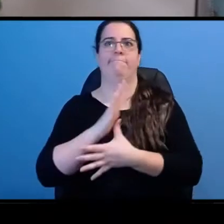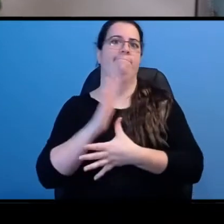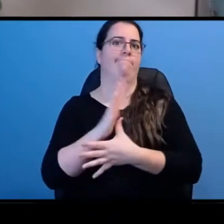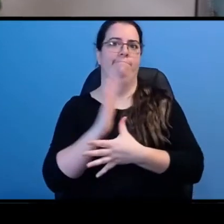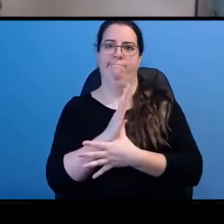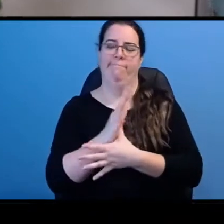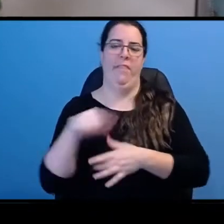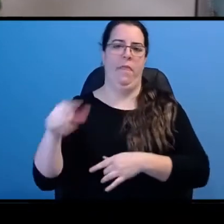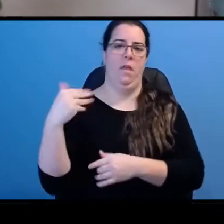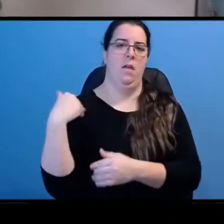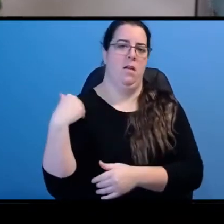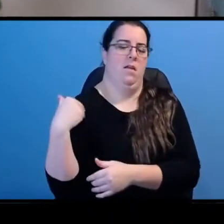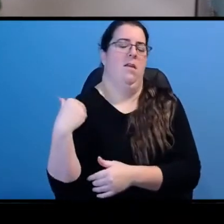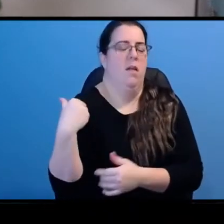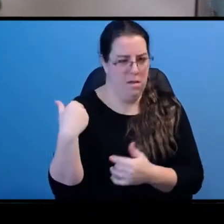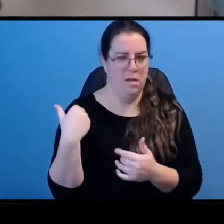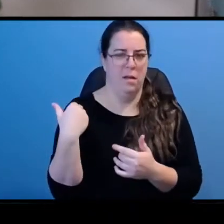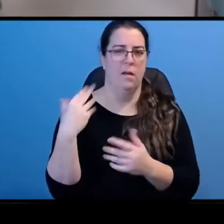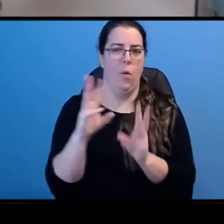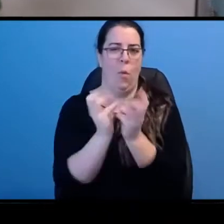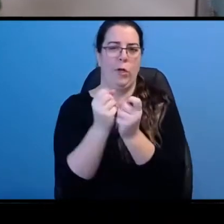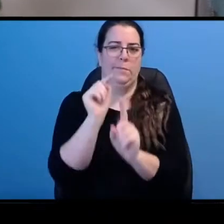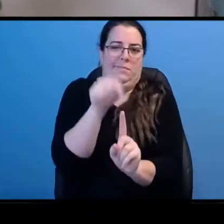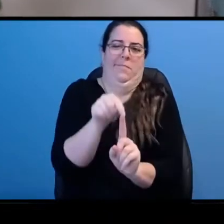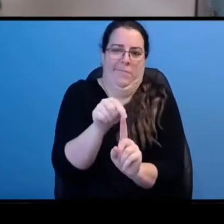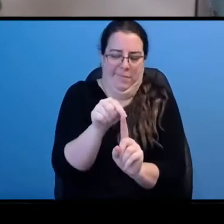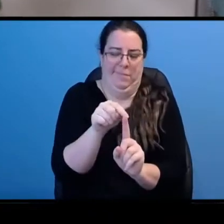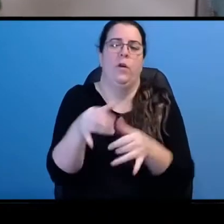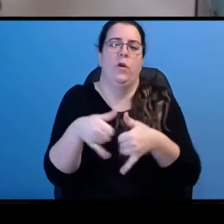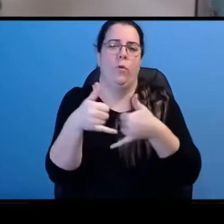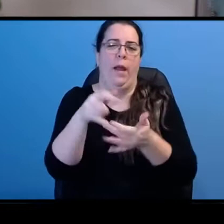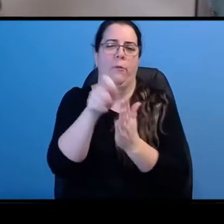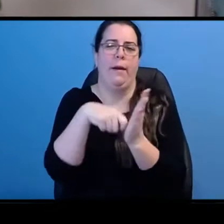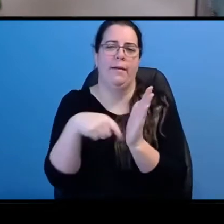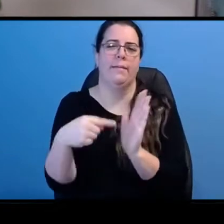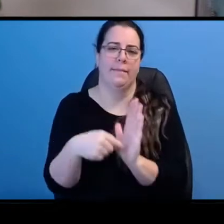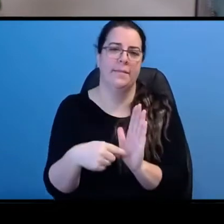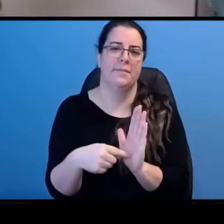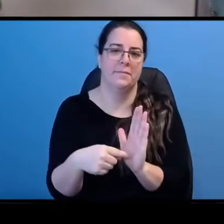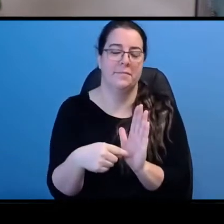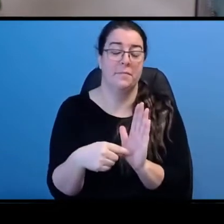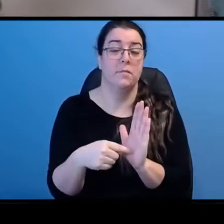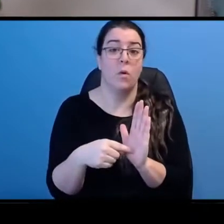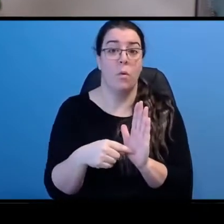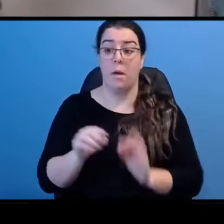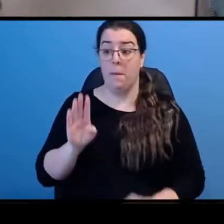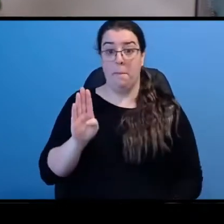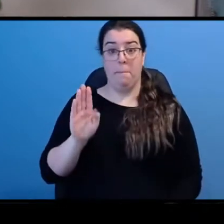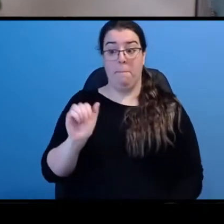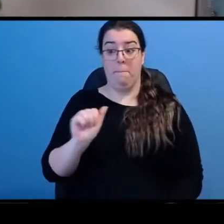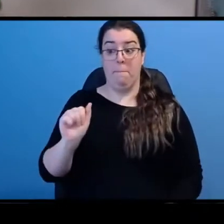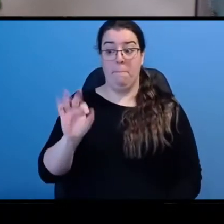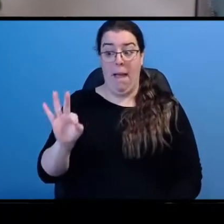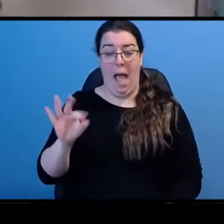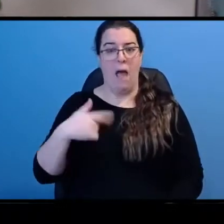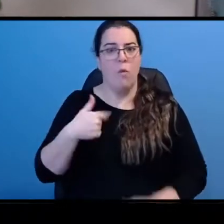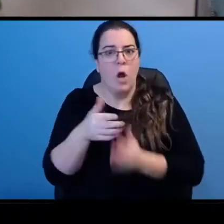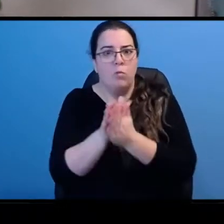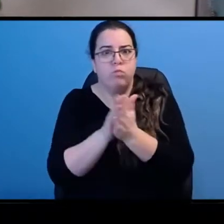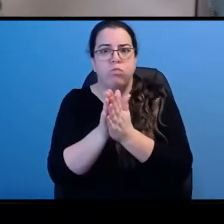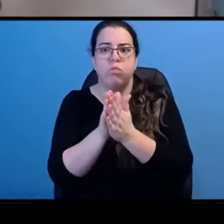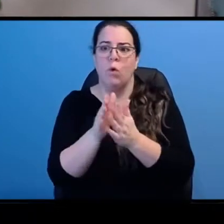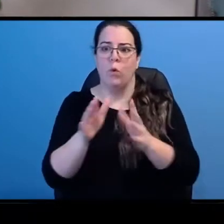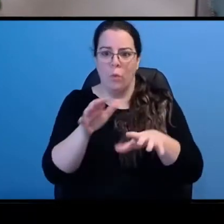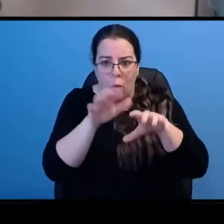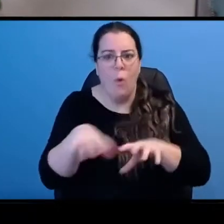do a workshop on. And I think that as part of the BAAFF team, we want to do more of these workshops and sort of share the